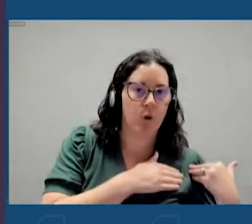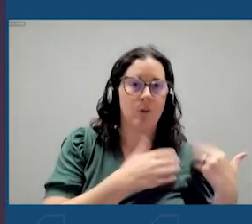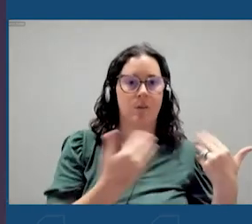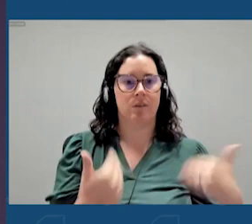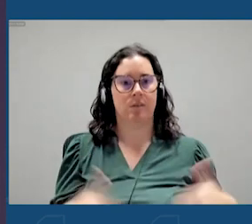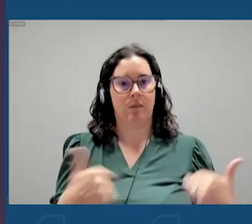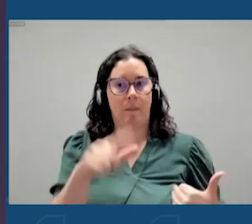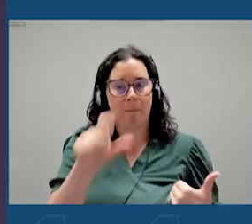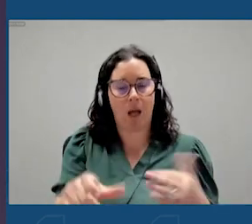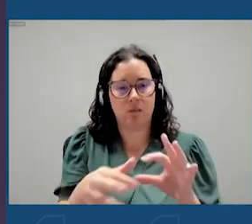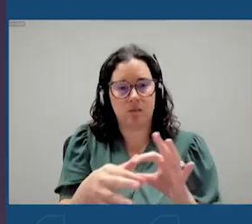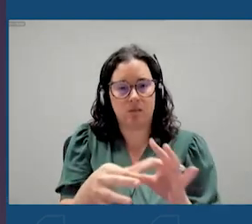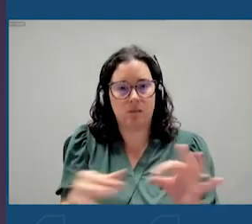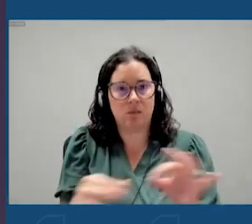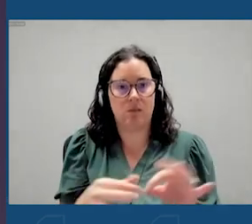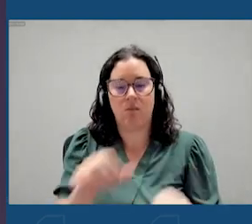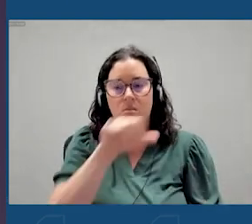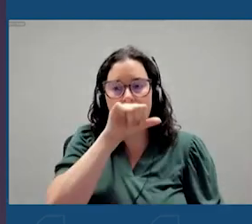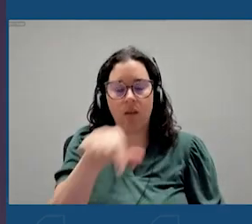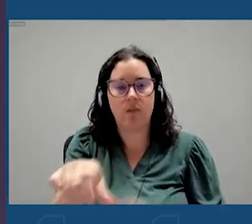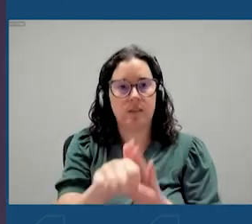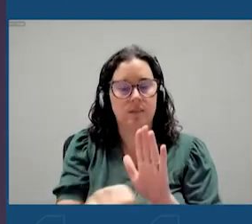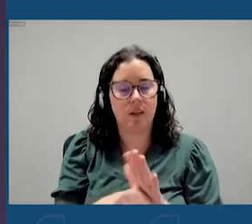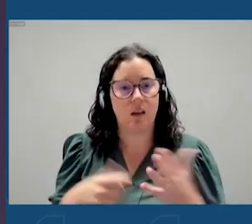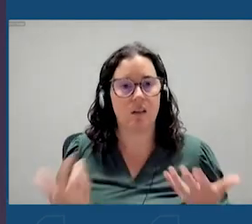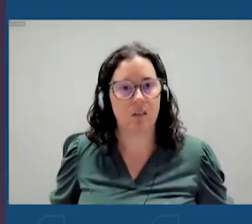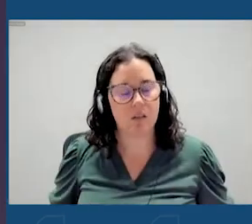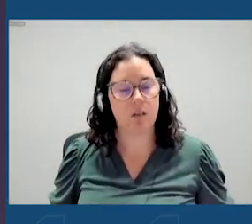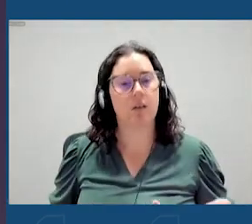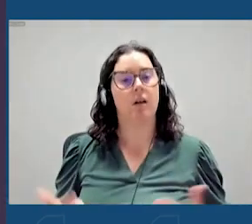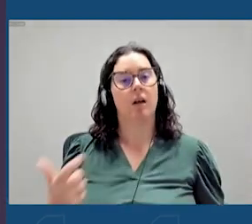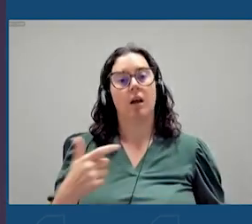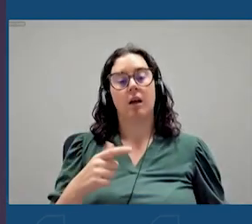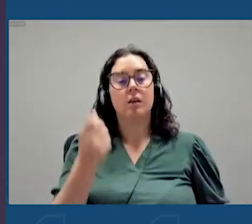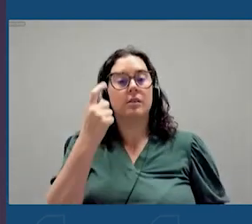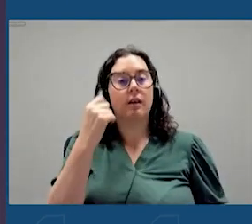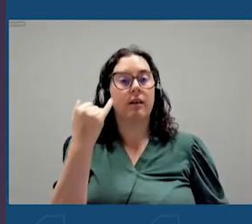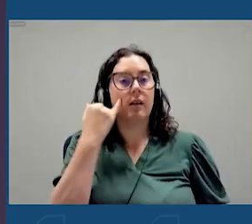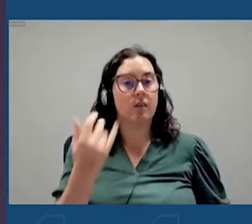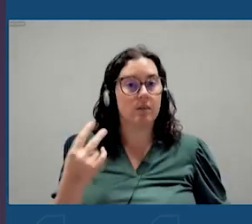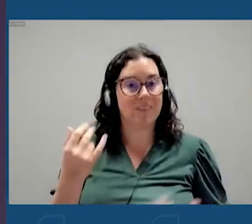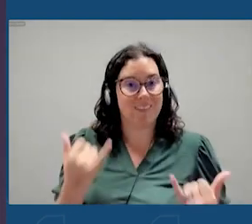so much. But if we stand here today,